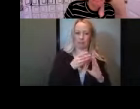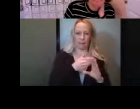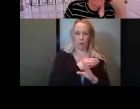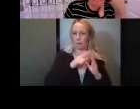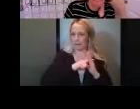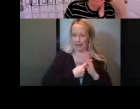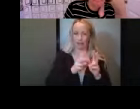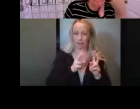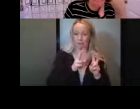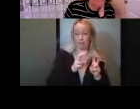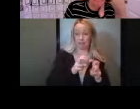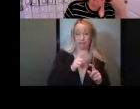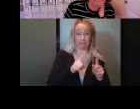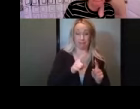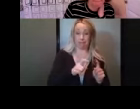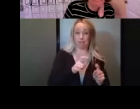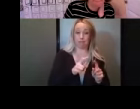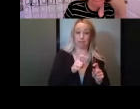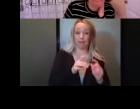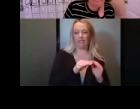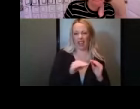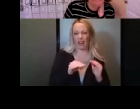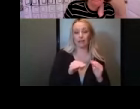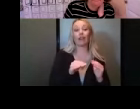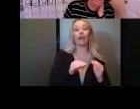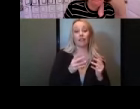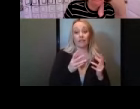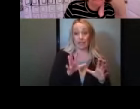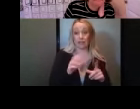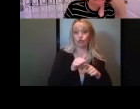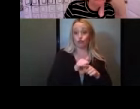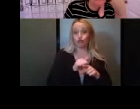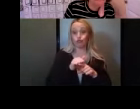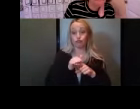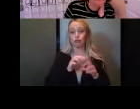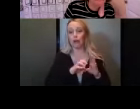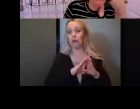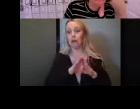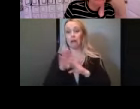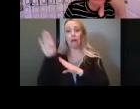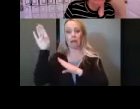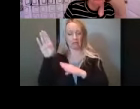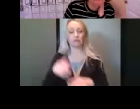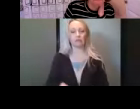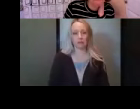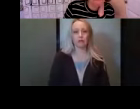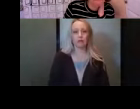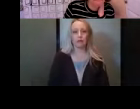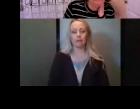data, and all the measures were flat over that period. And then we see roughly linear growth over the course of the study.